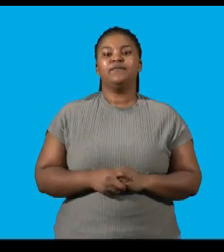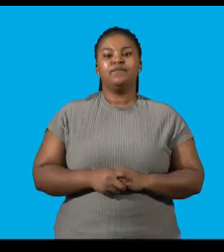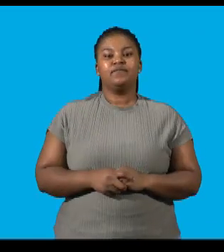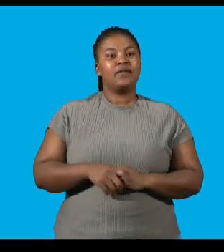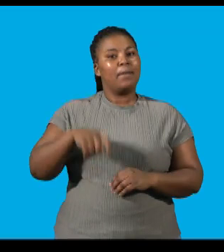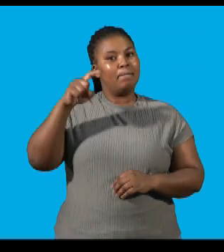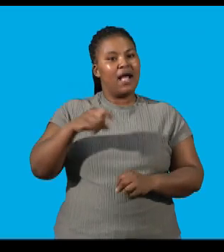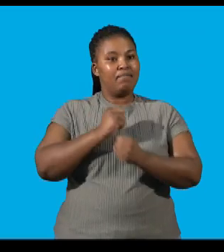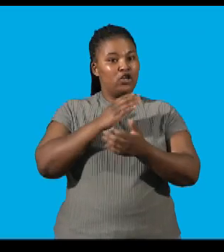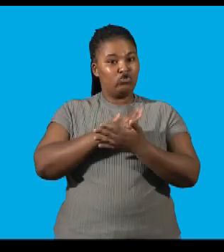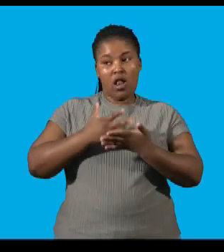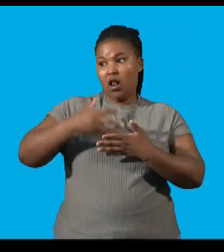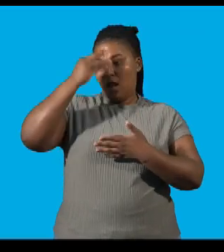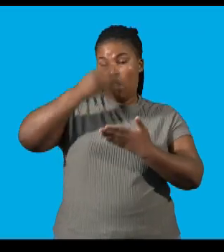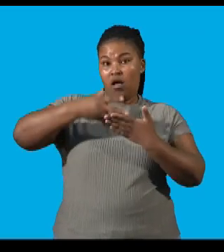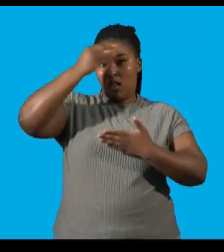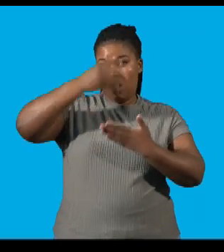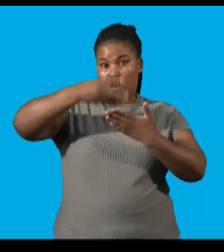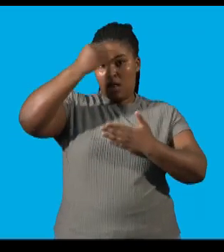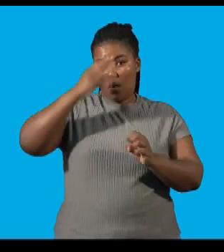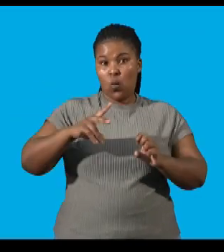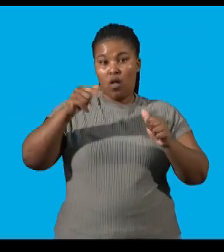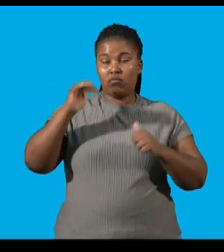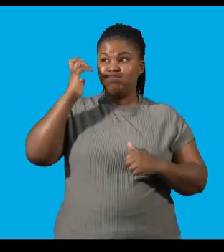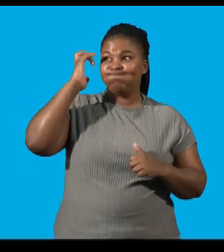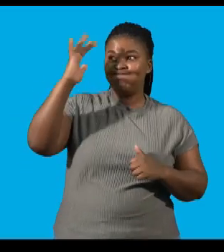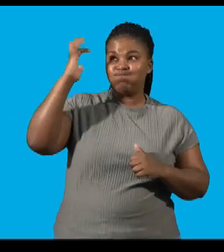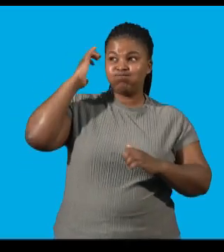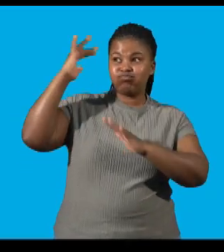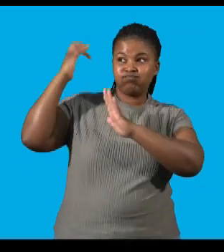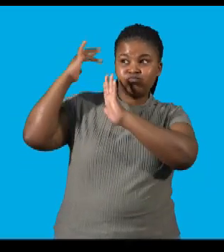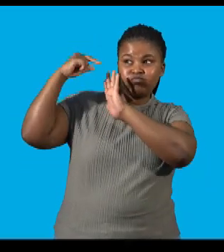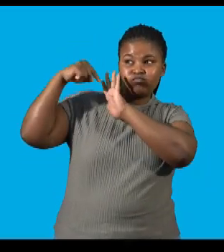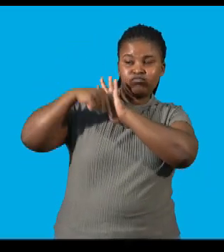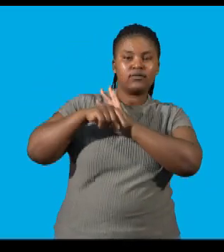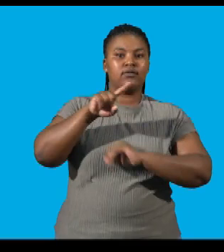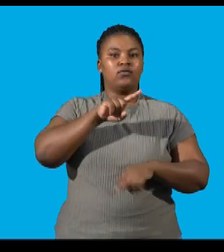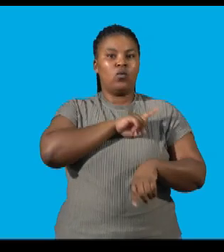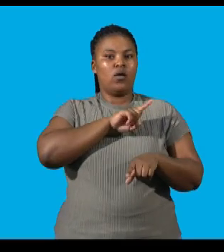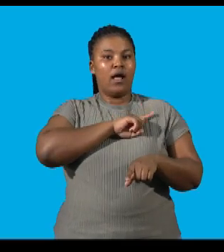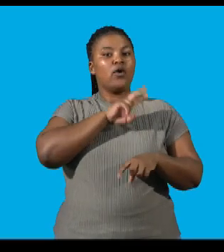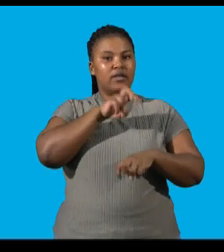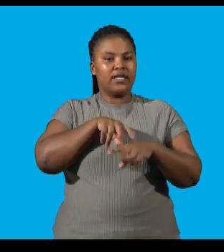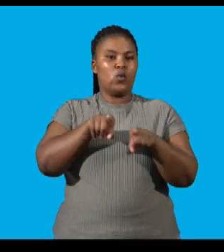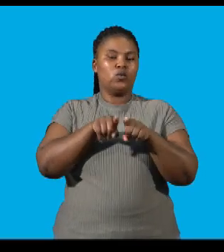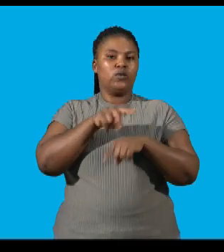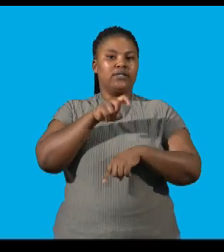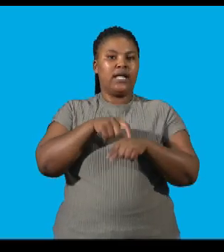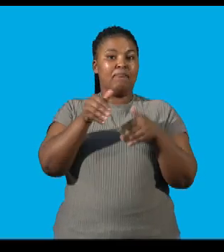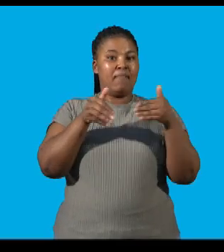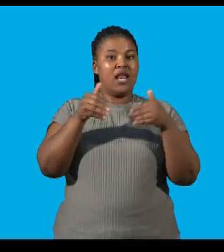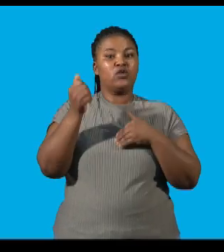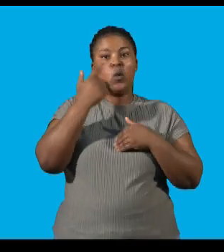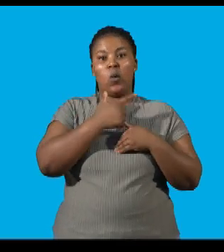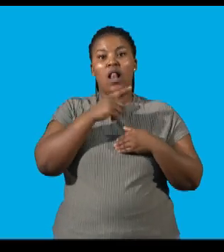be an active learner, critical thinking, as well as time management skills so